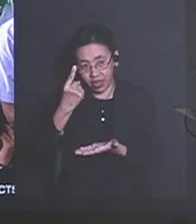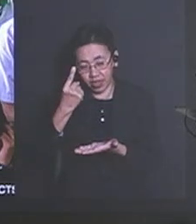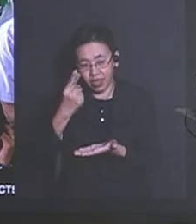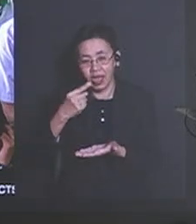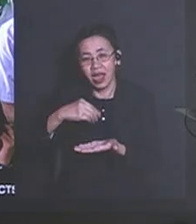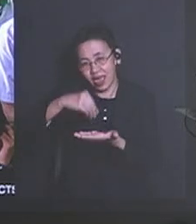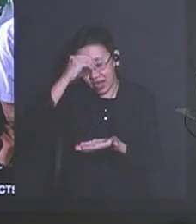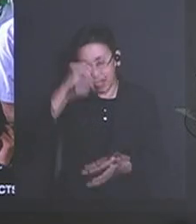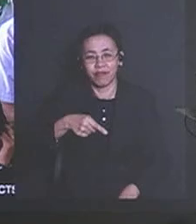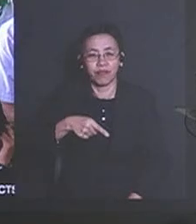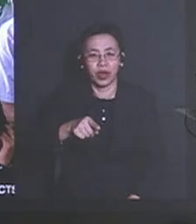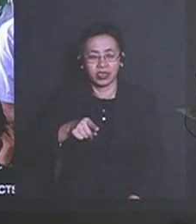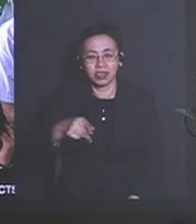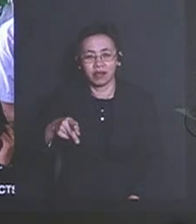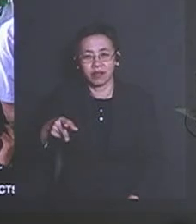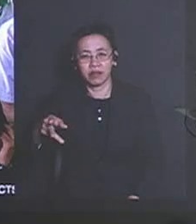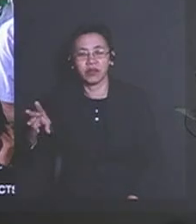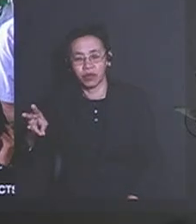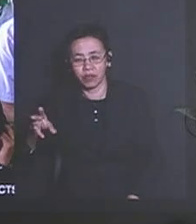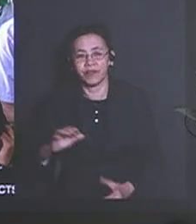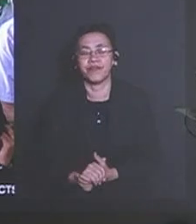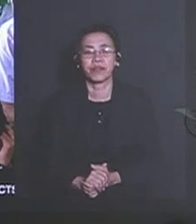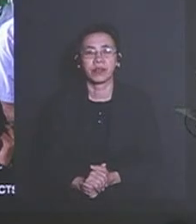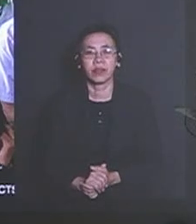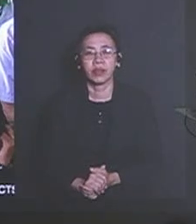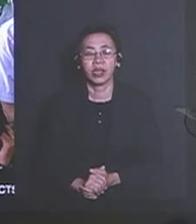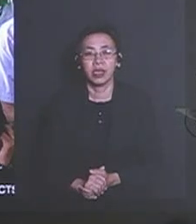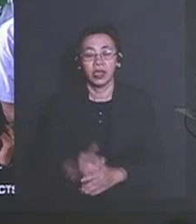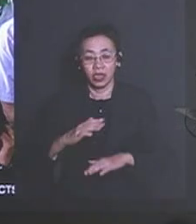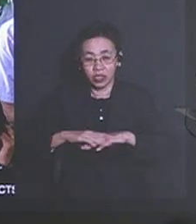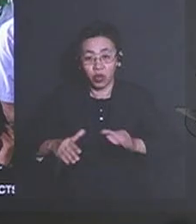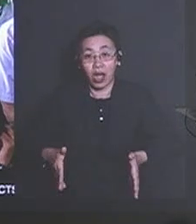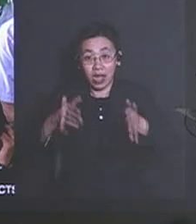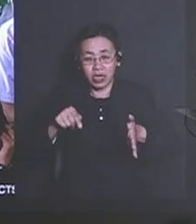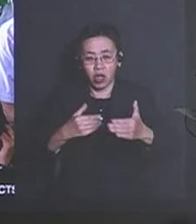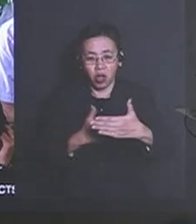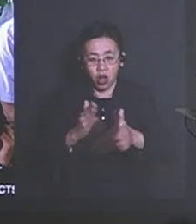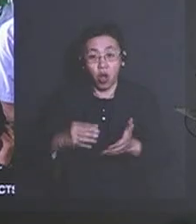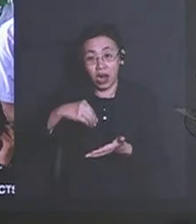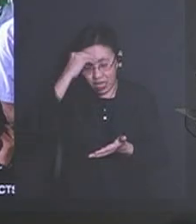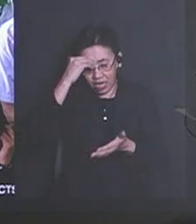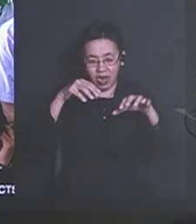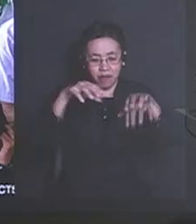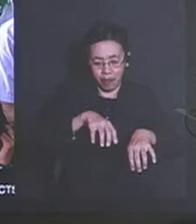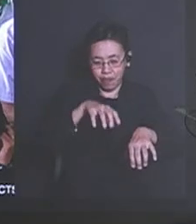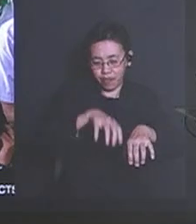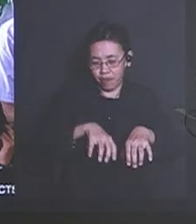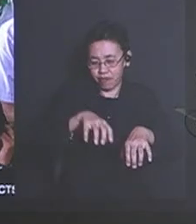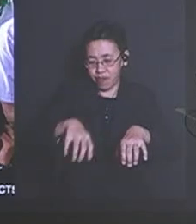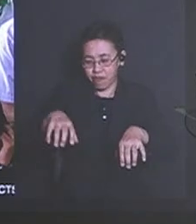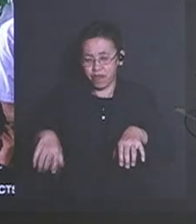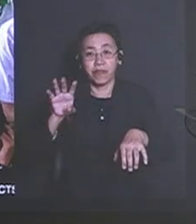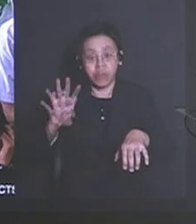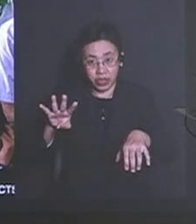building school should accommodate 4 standard classrooms, a teacher office, toilet facilities, library, and small art